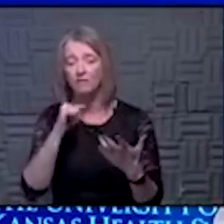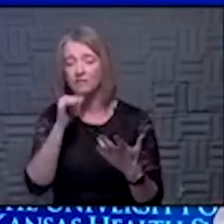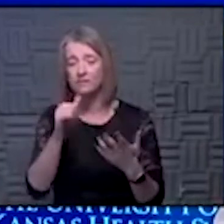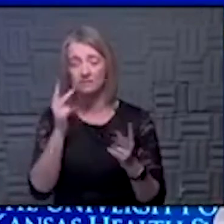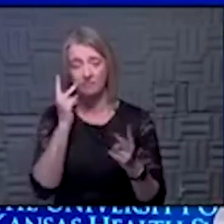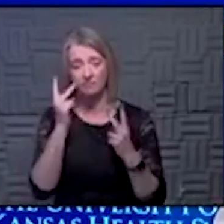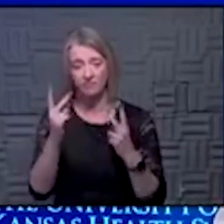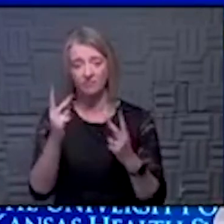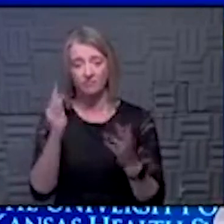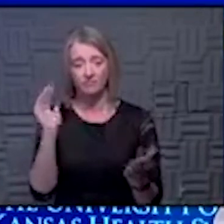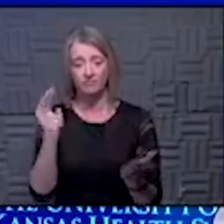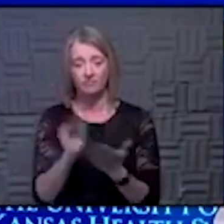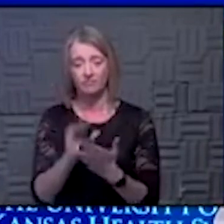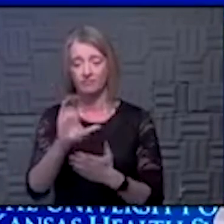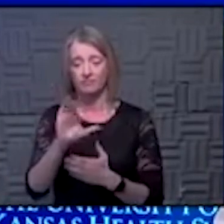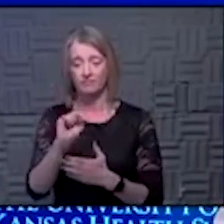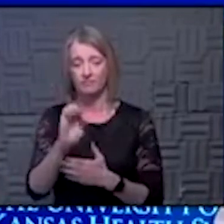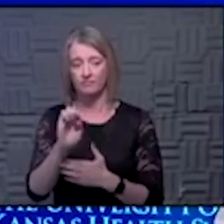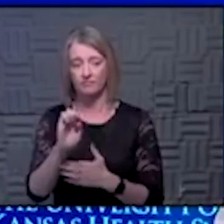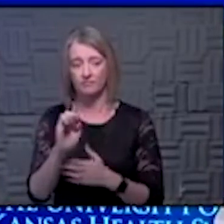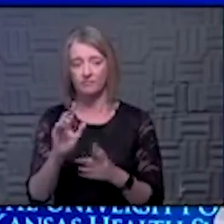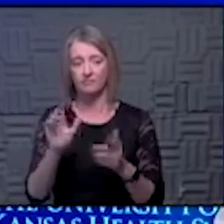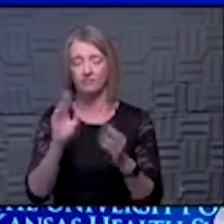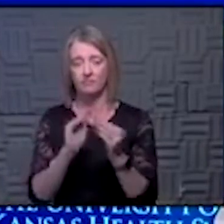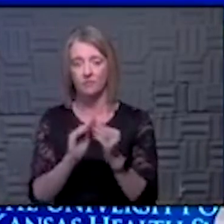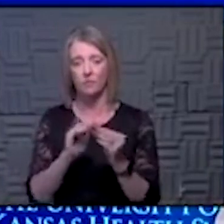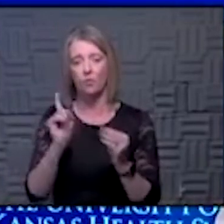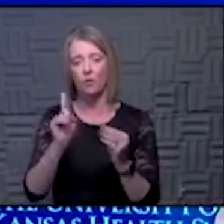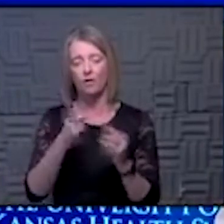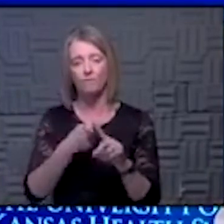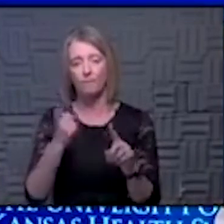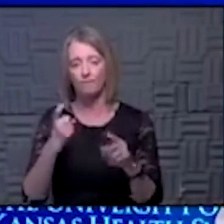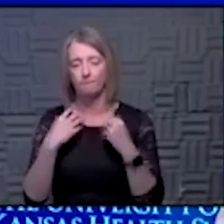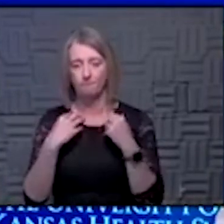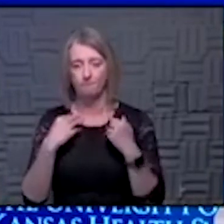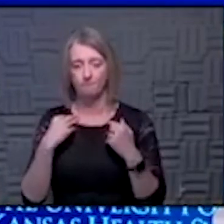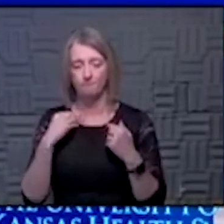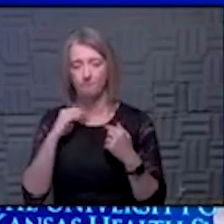not seeing fewer cases instead of more? Where do we think it's coming from?